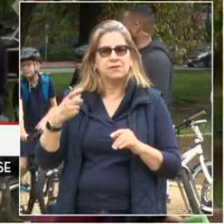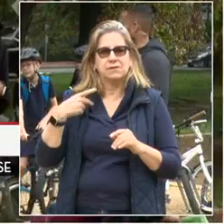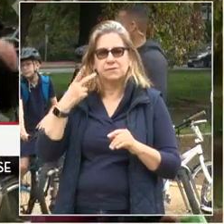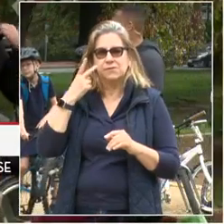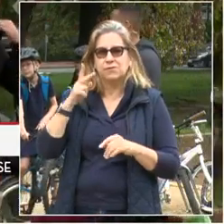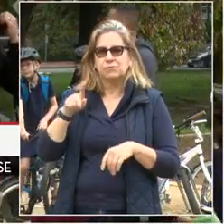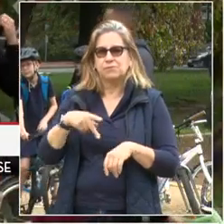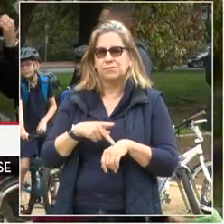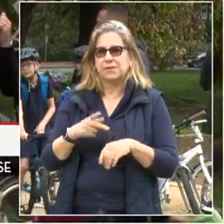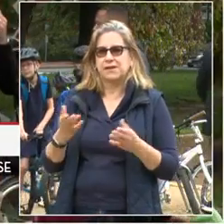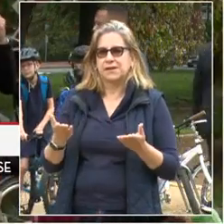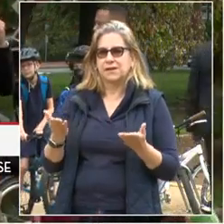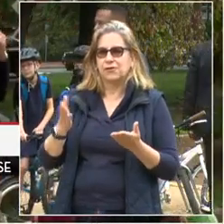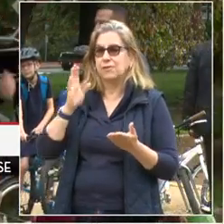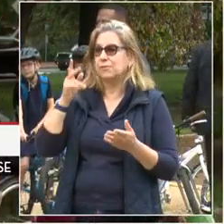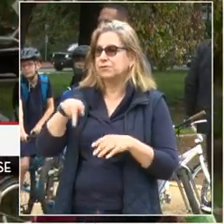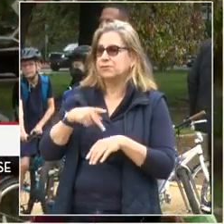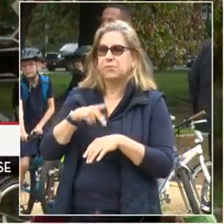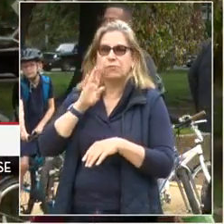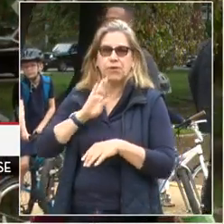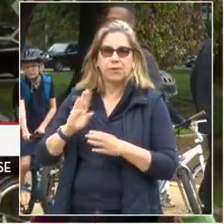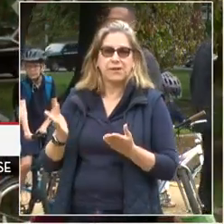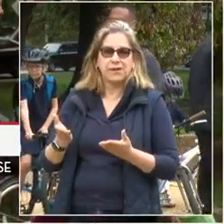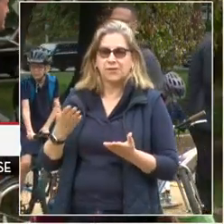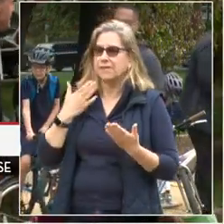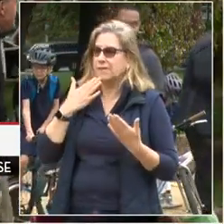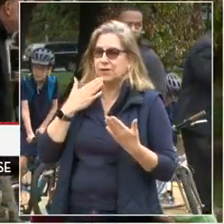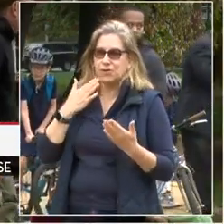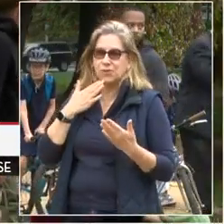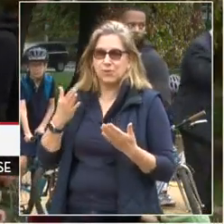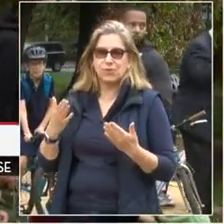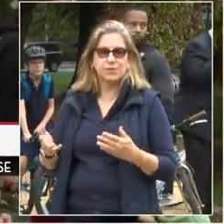So thank you for all your great work over there at Eastern, Principal Brown.